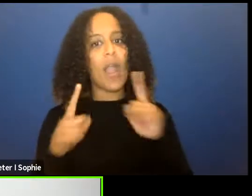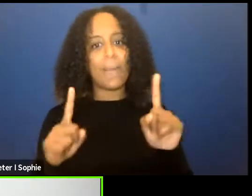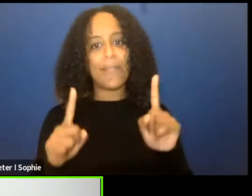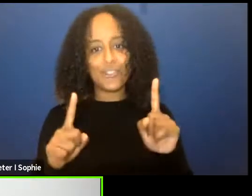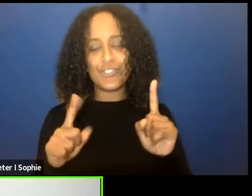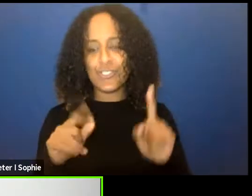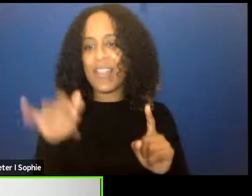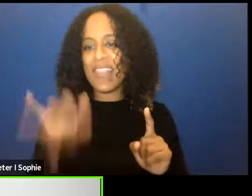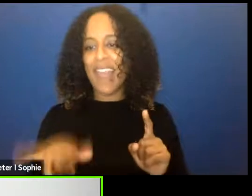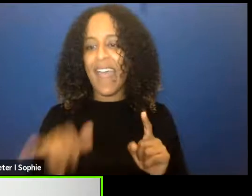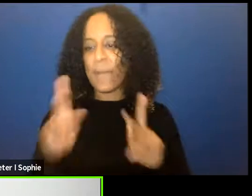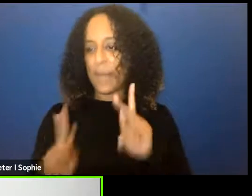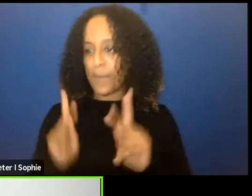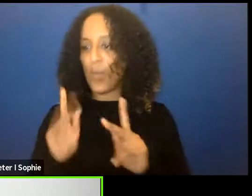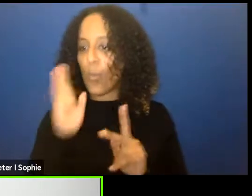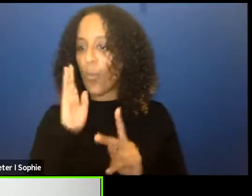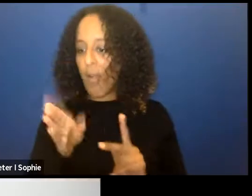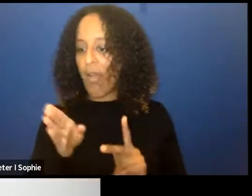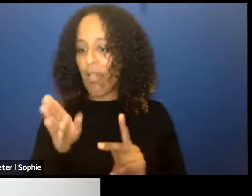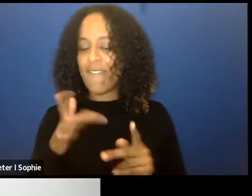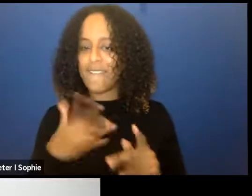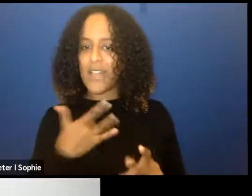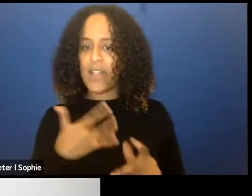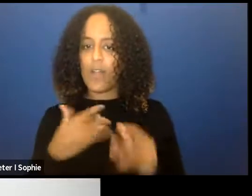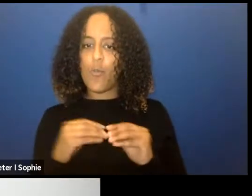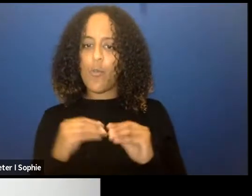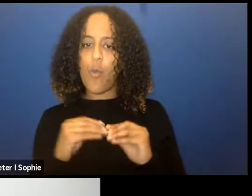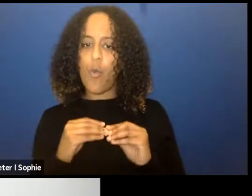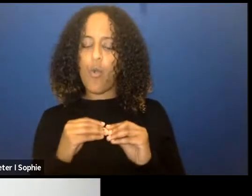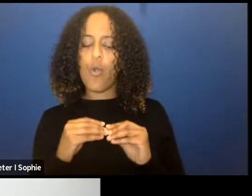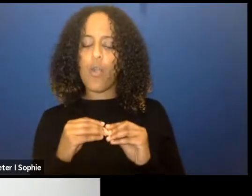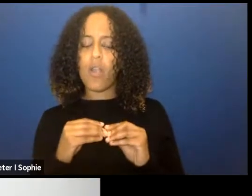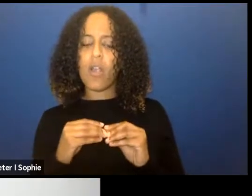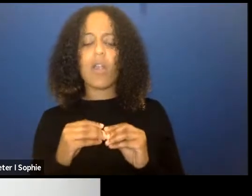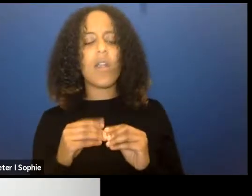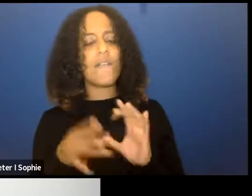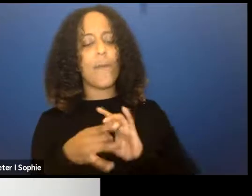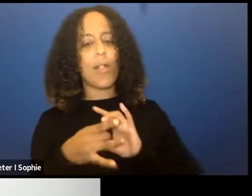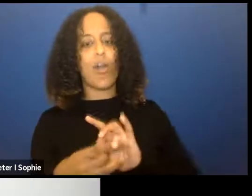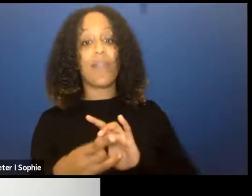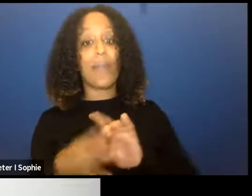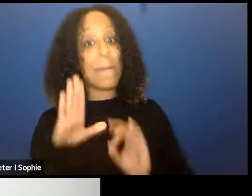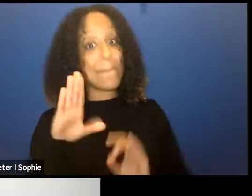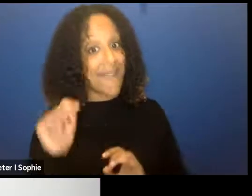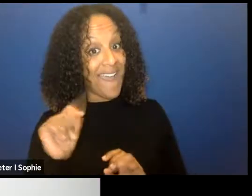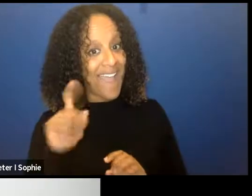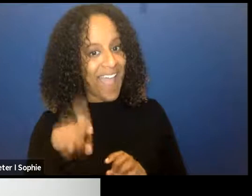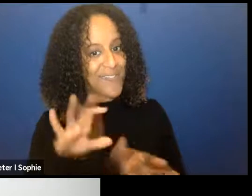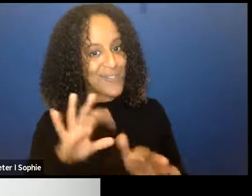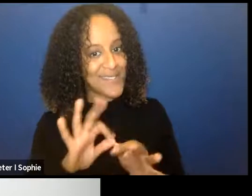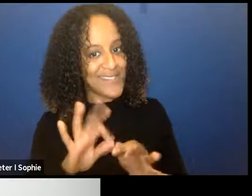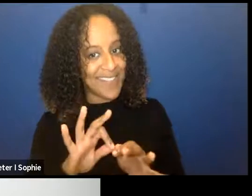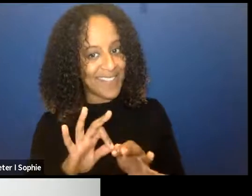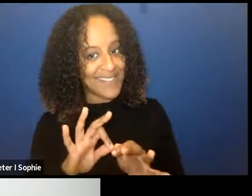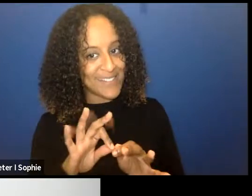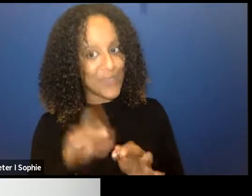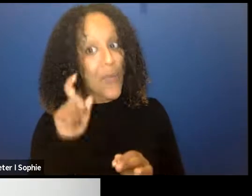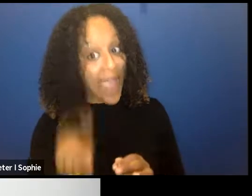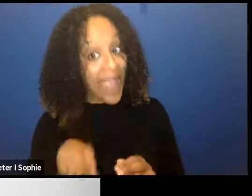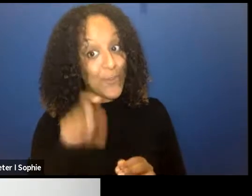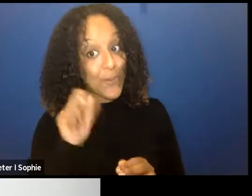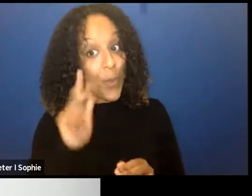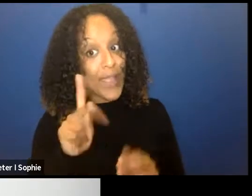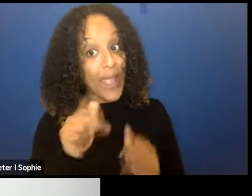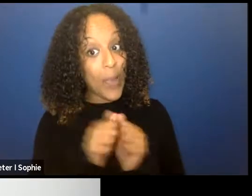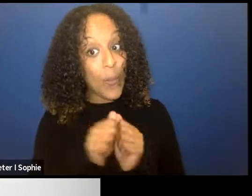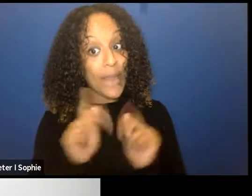I think people will feel more of a sense of belonging. But I have to say this. You also have to be okay with